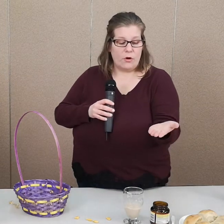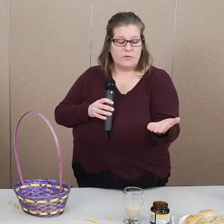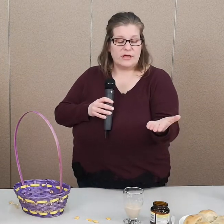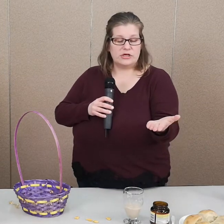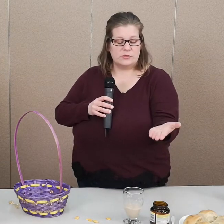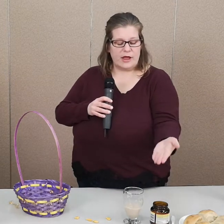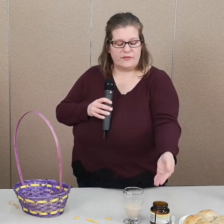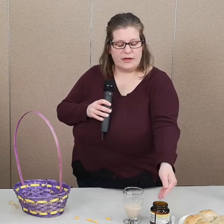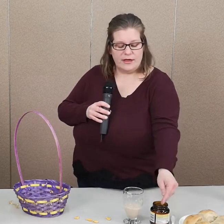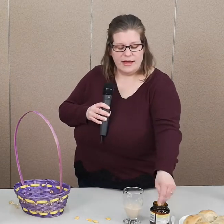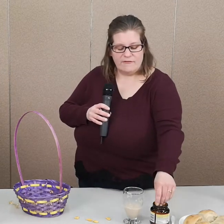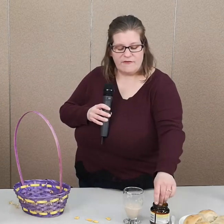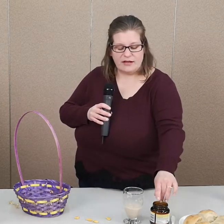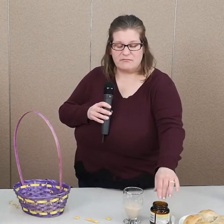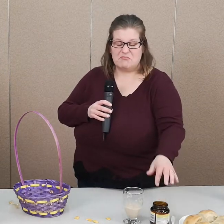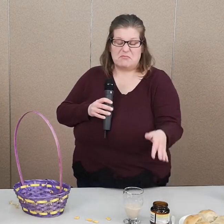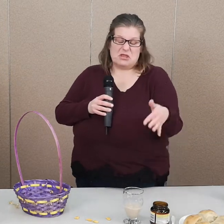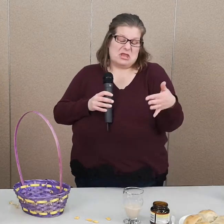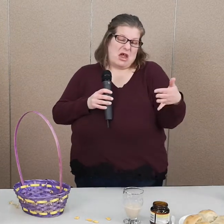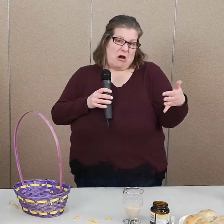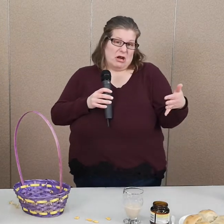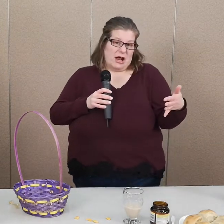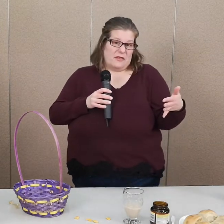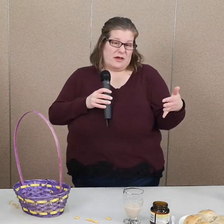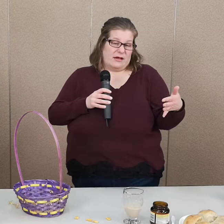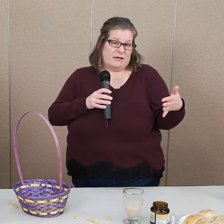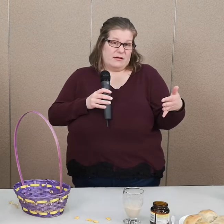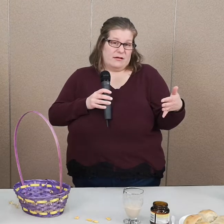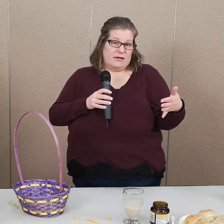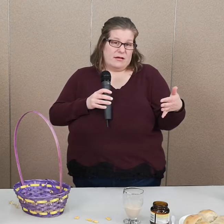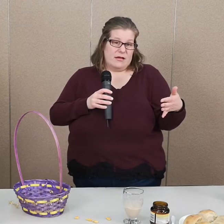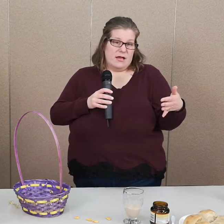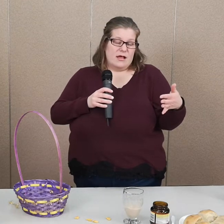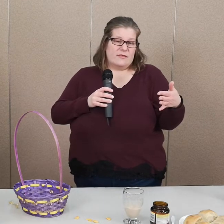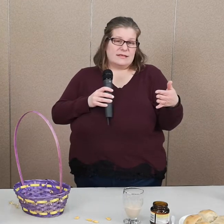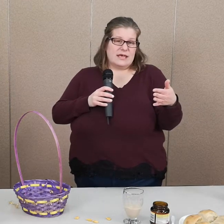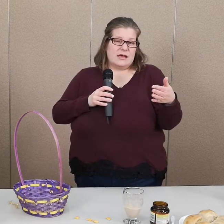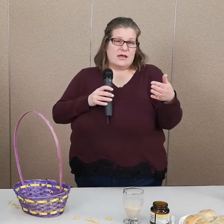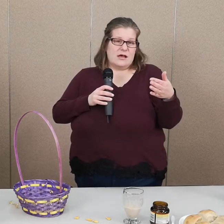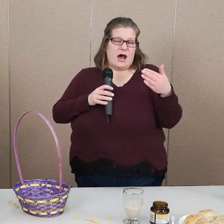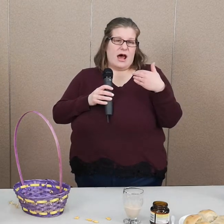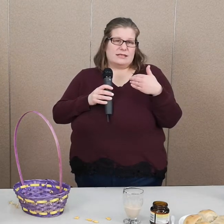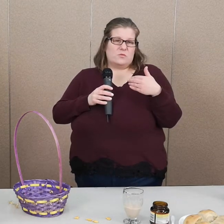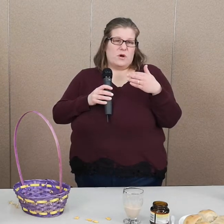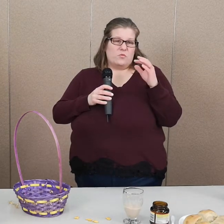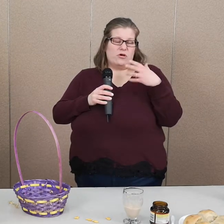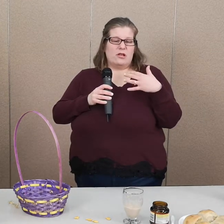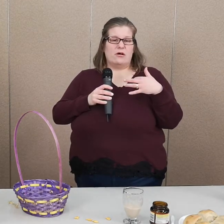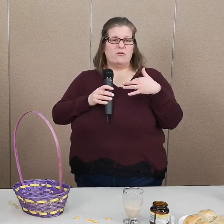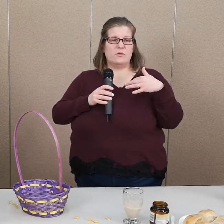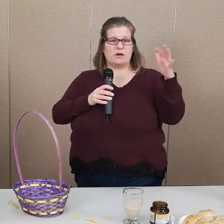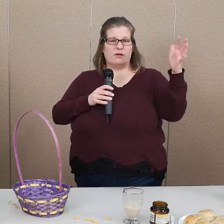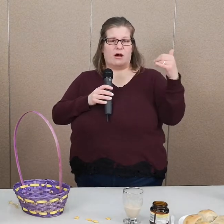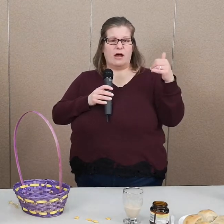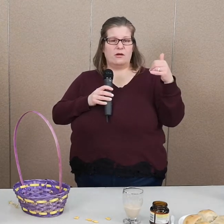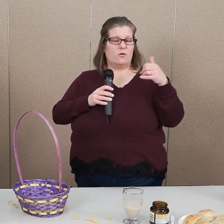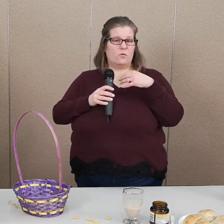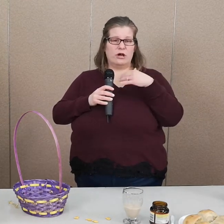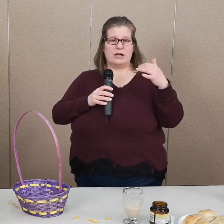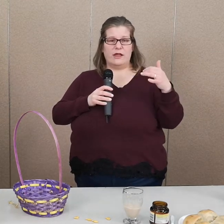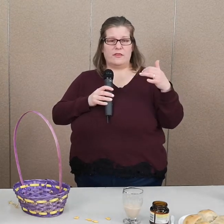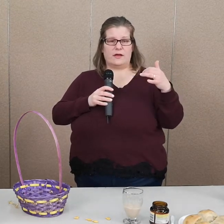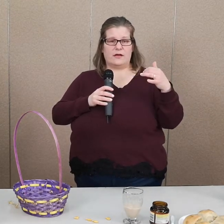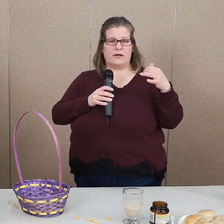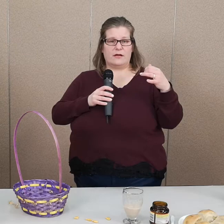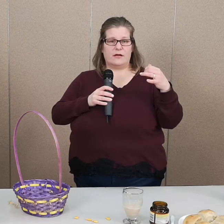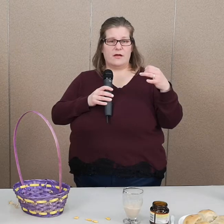But alone they do nothing. In fact, they are nothing. That's like us. When we're alone without God,